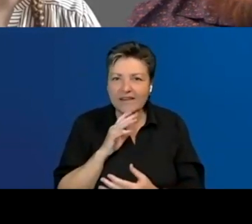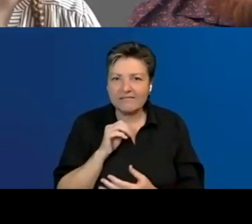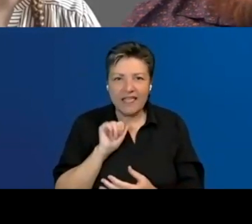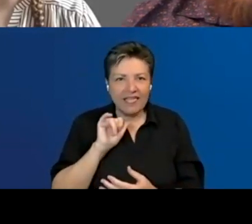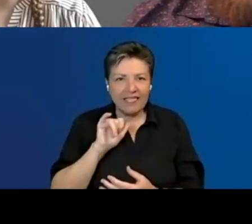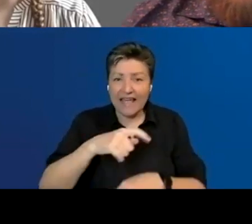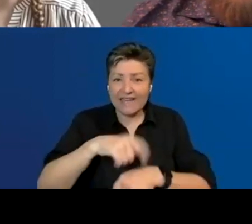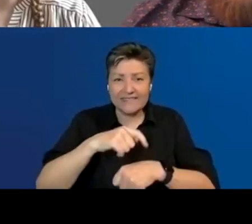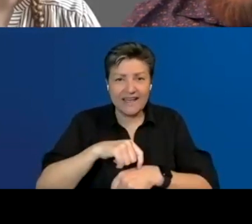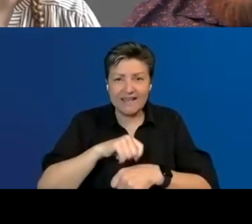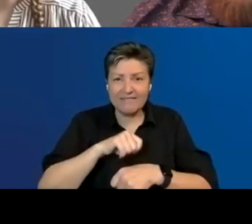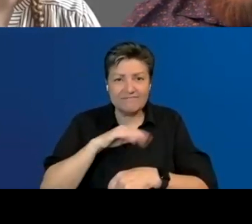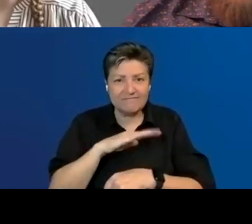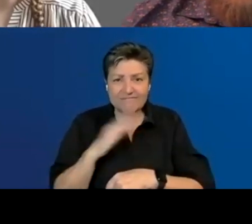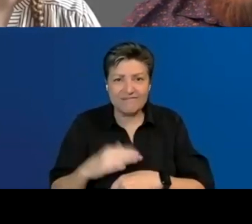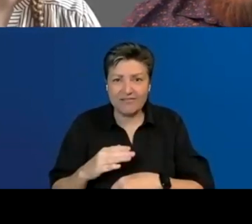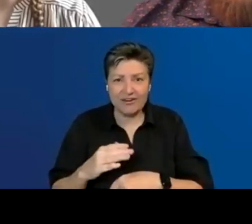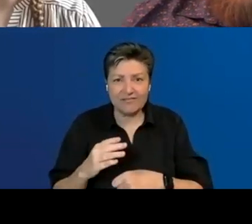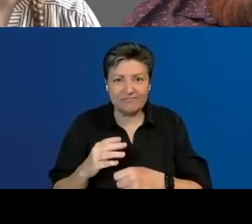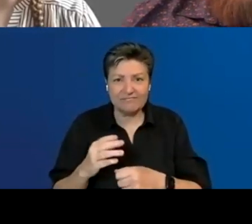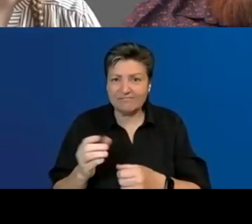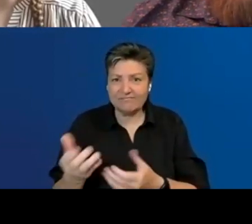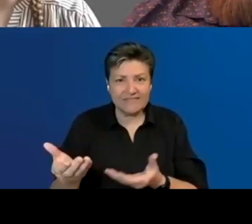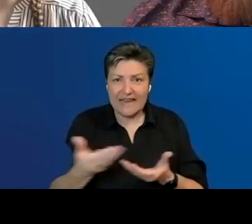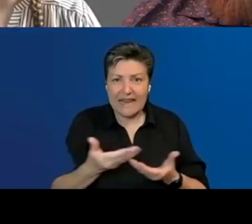using this opportunity to grow as a person and